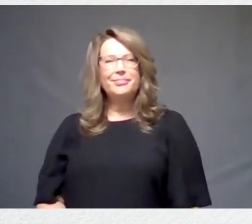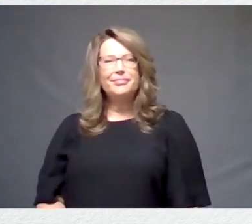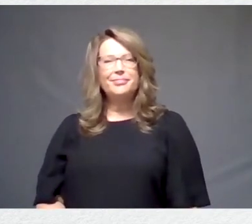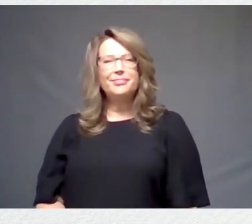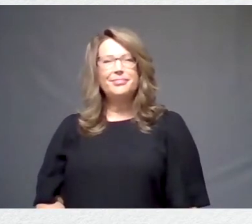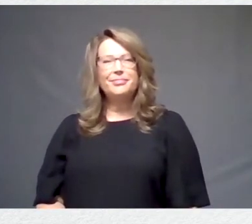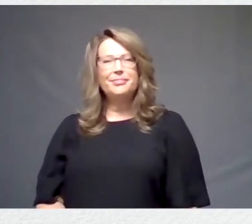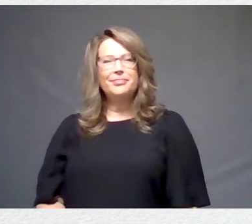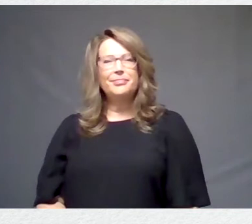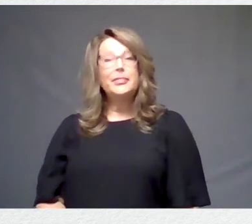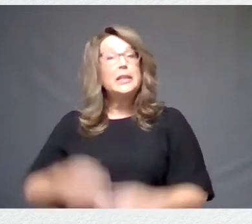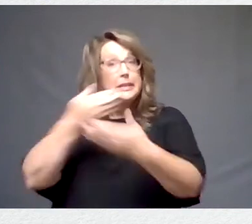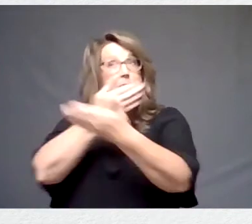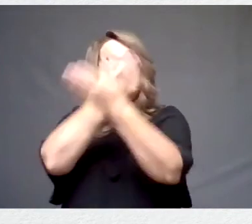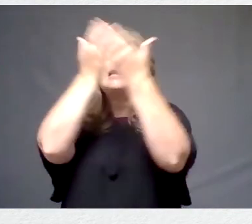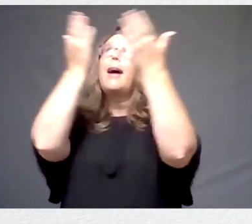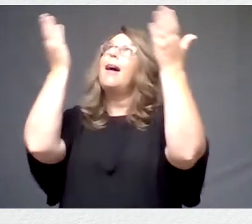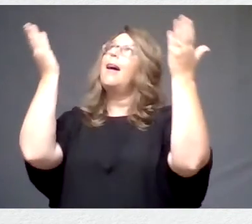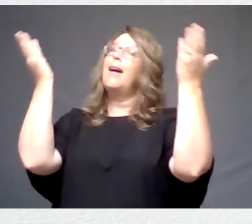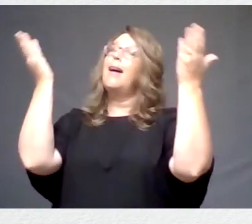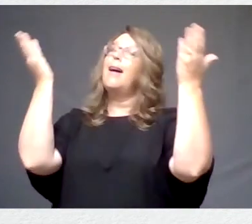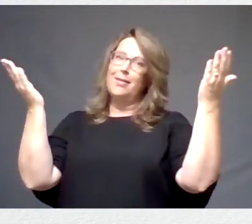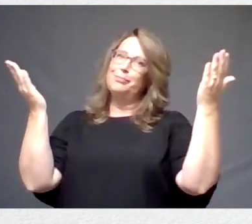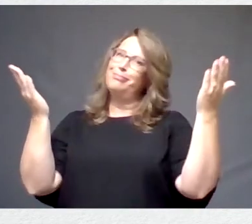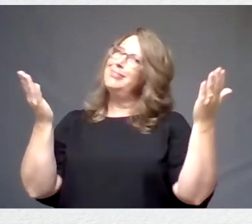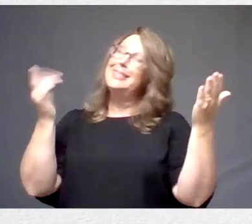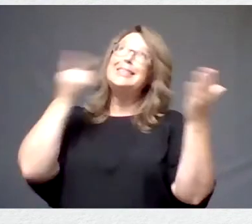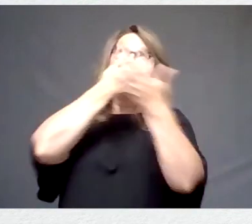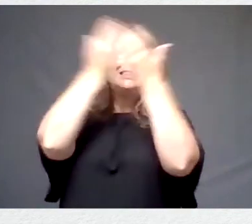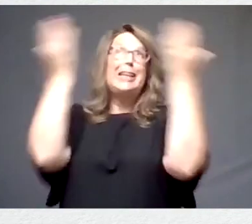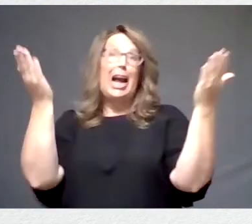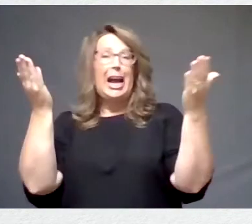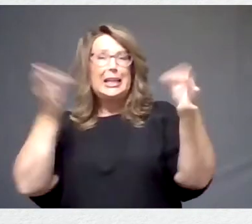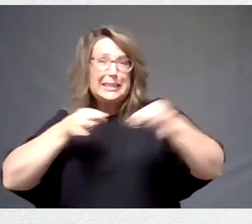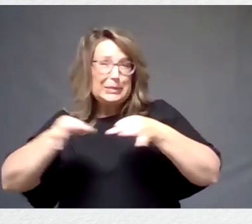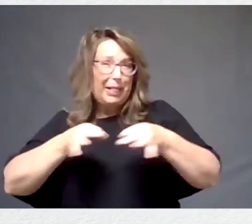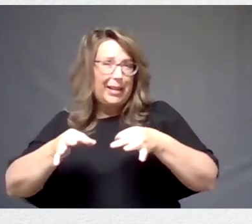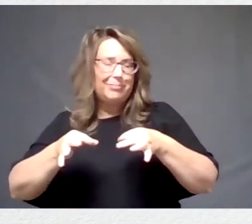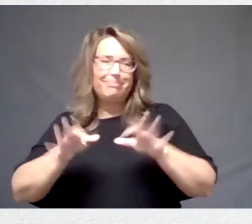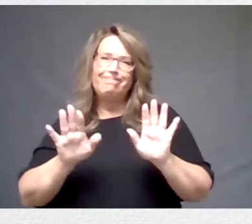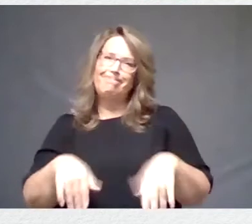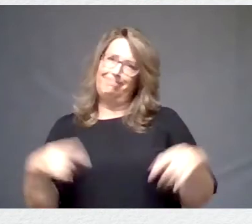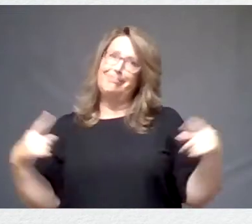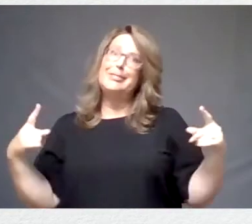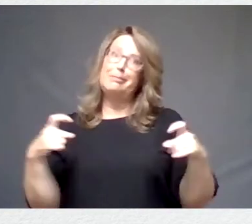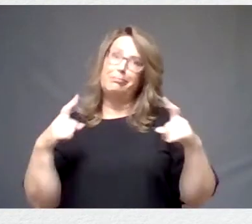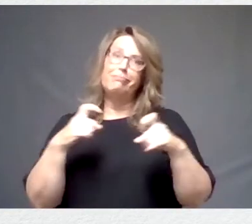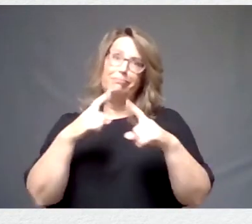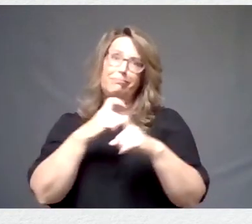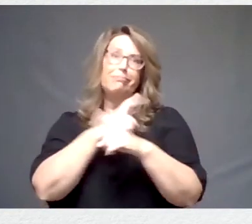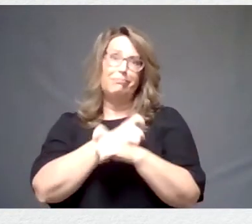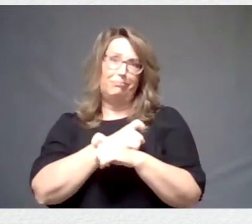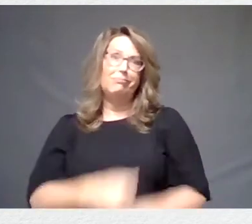There is also the sky, so that can get pretty complicated. También está el cielo, pero puede ser